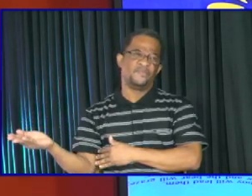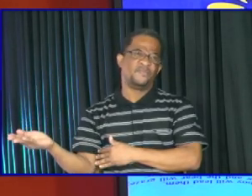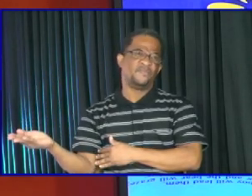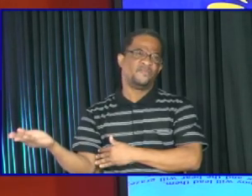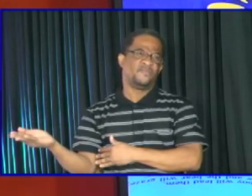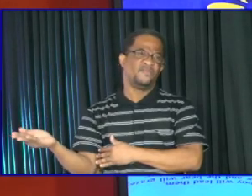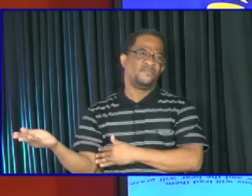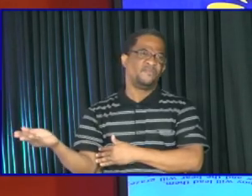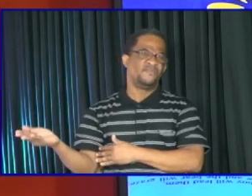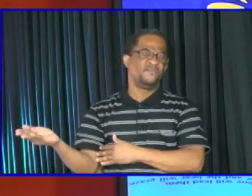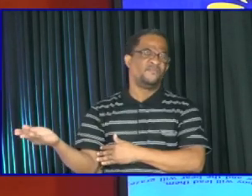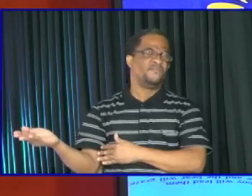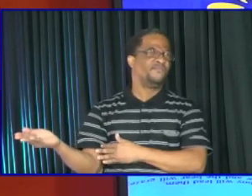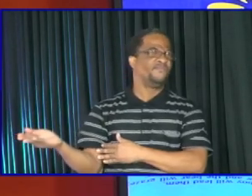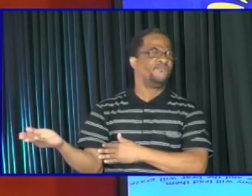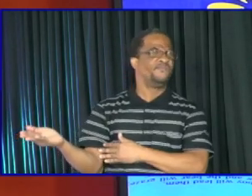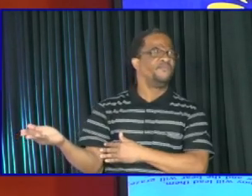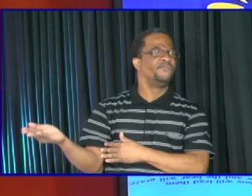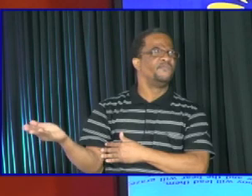I